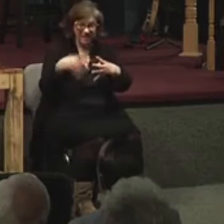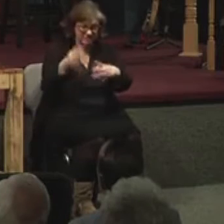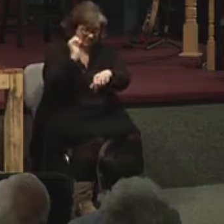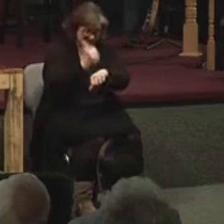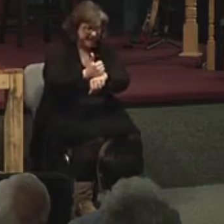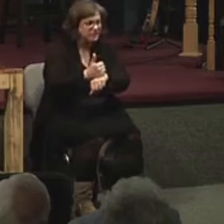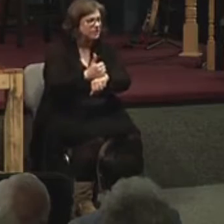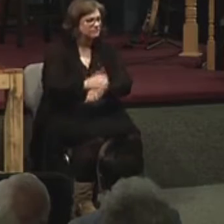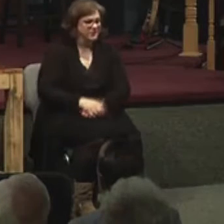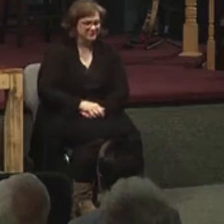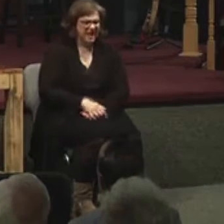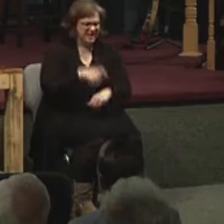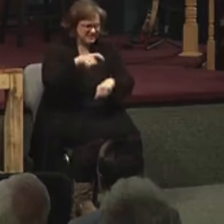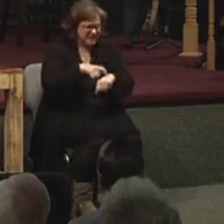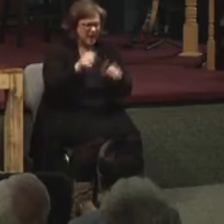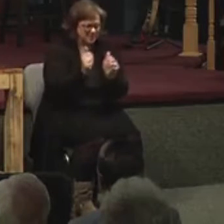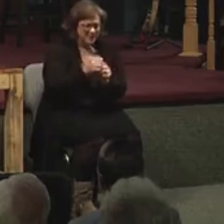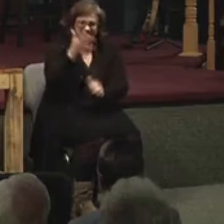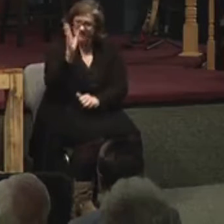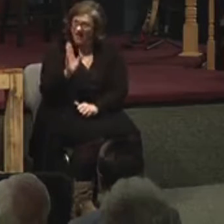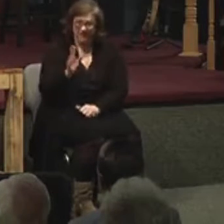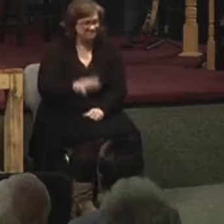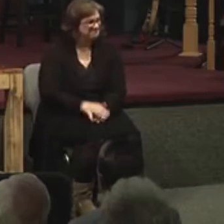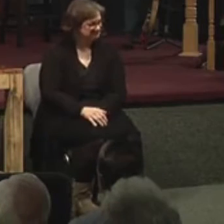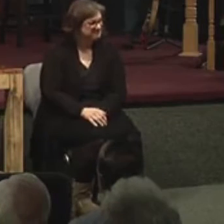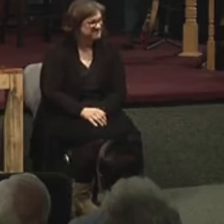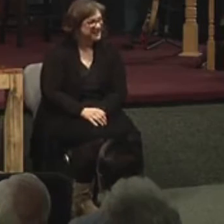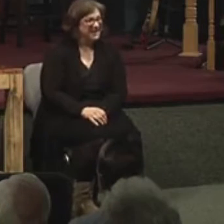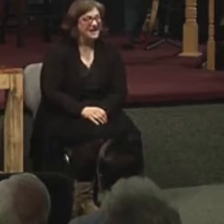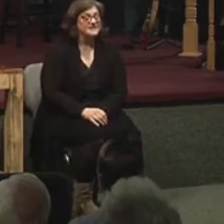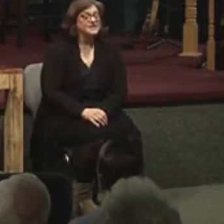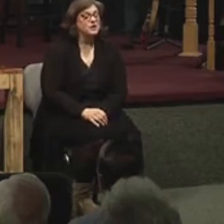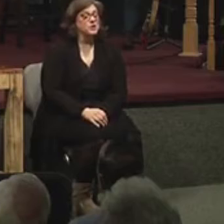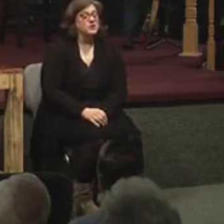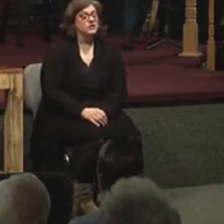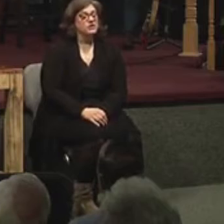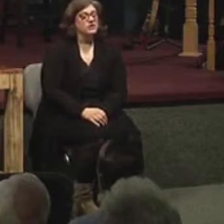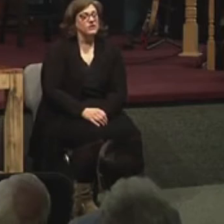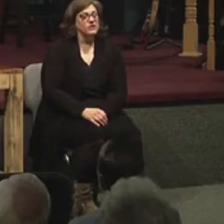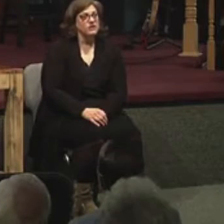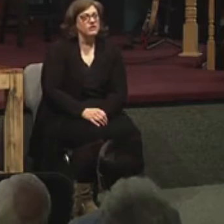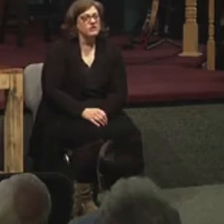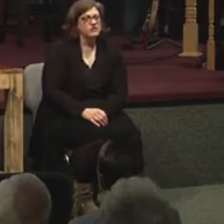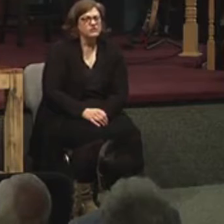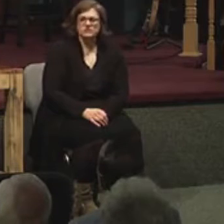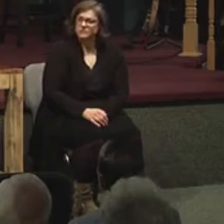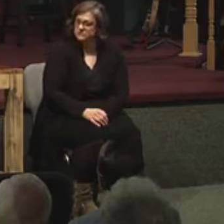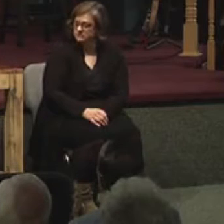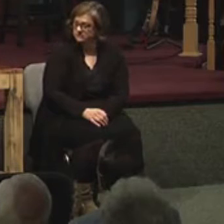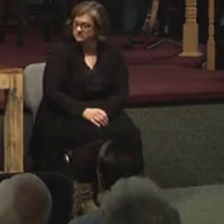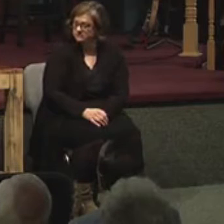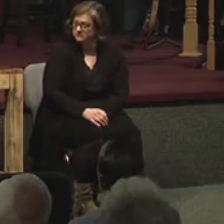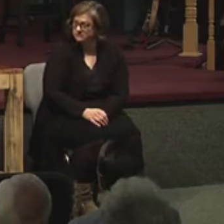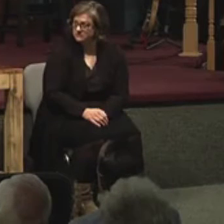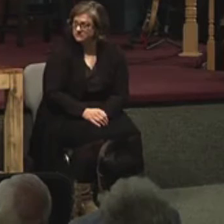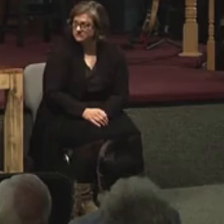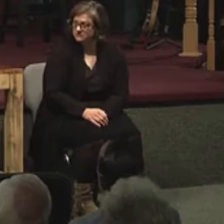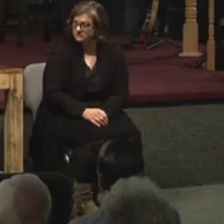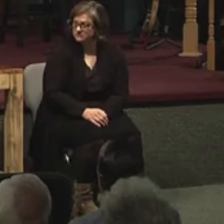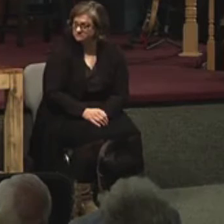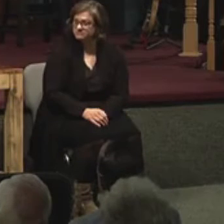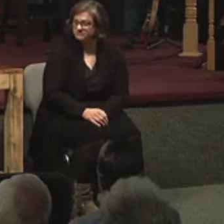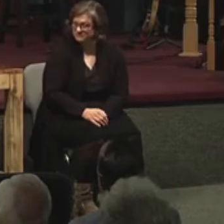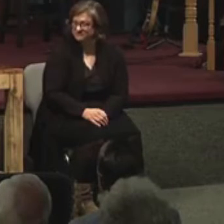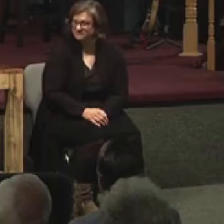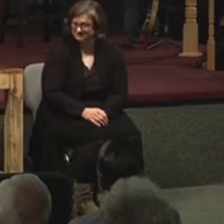Schedule time. I shared with you before, early on, as I was developing this spiritual discipline of spending time talking to God and